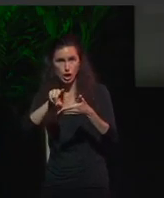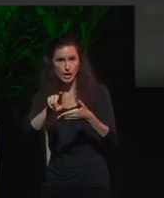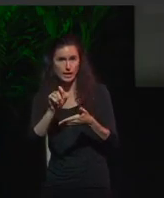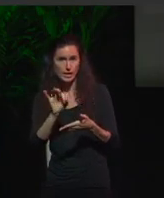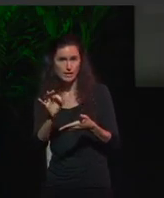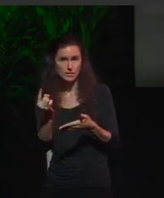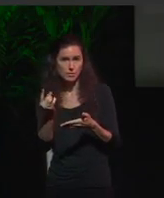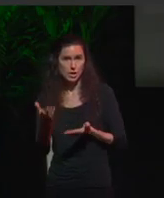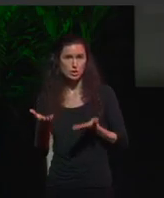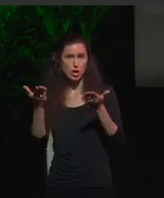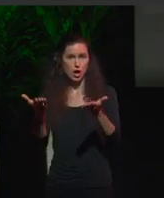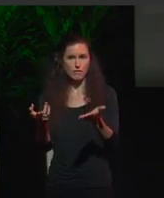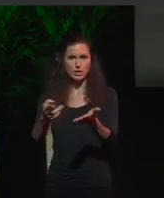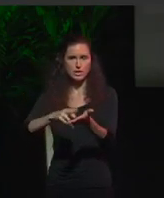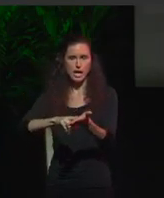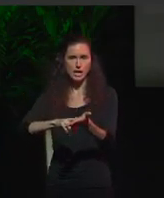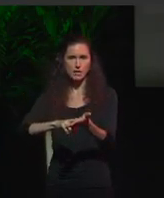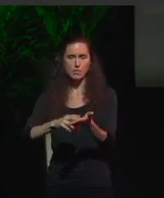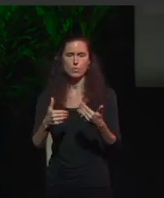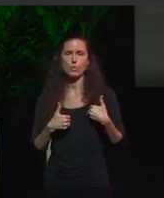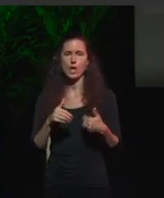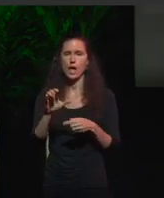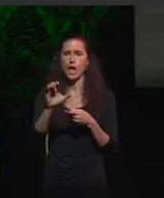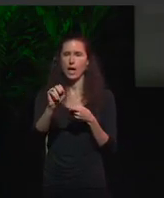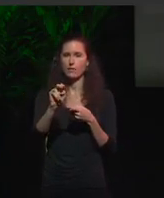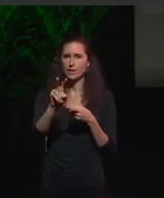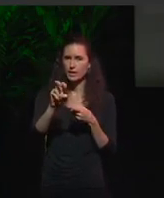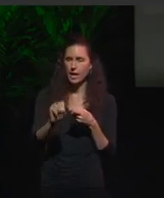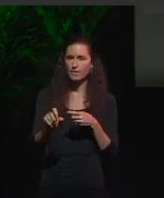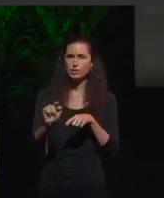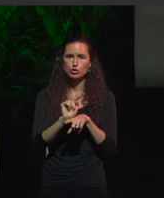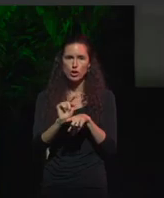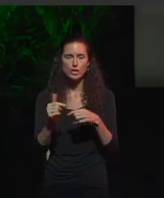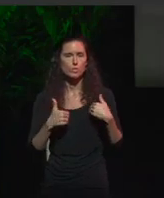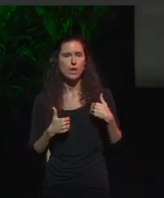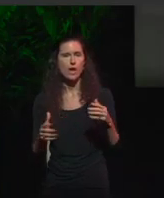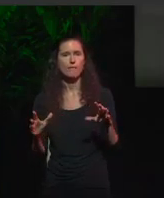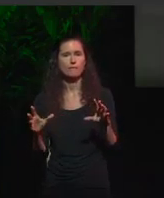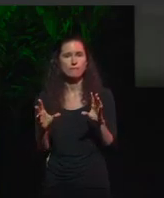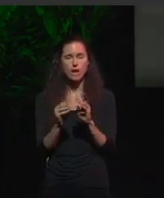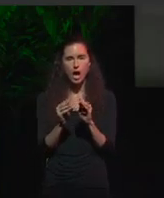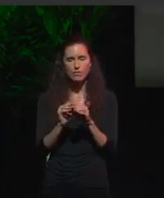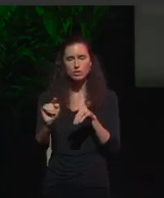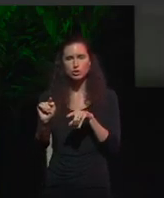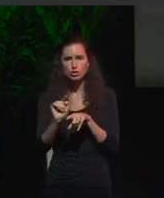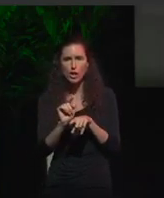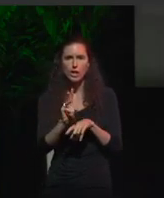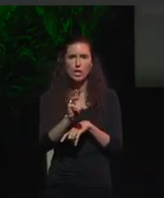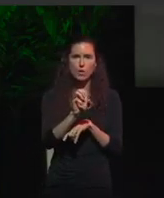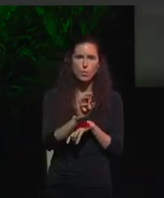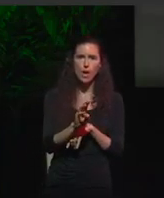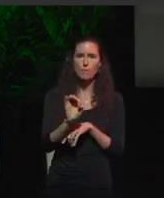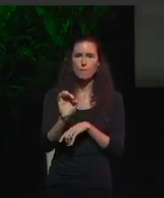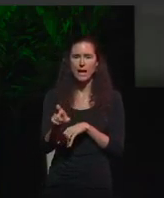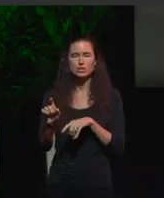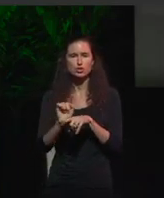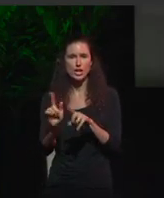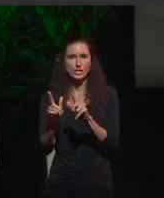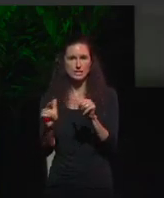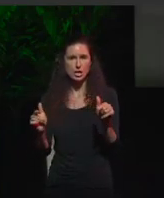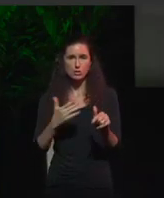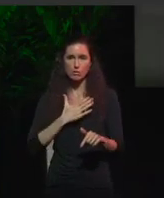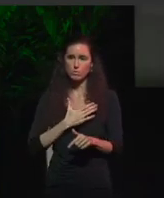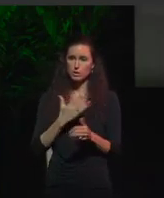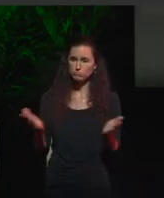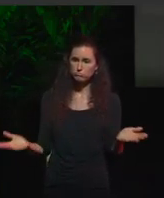times, and sign up. We have Canvas training on there, we've got conferences training on there, WebEx training, etc. So please check out